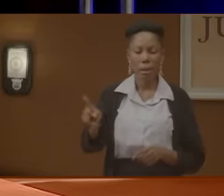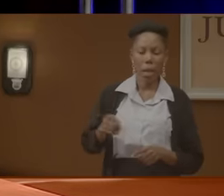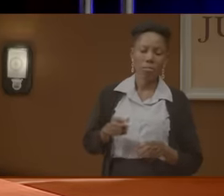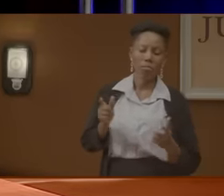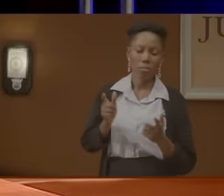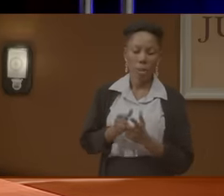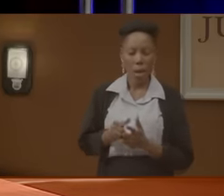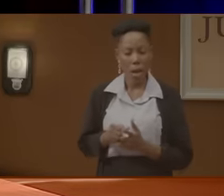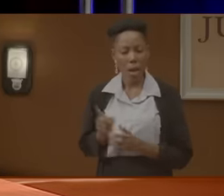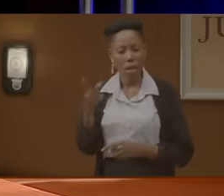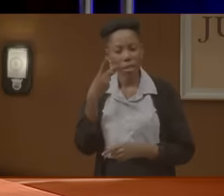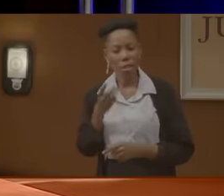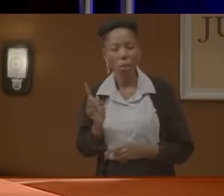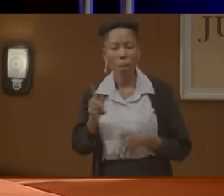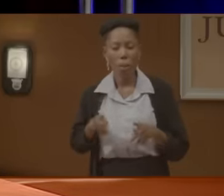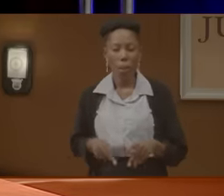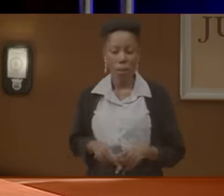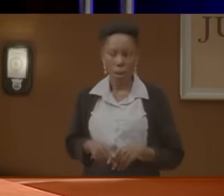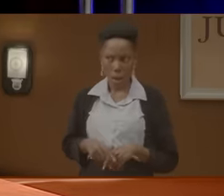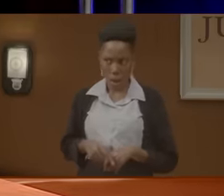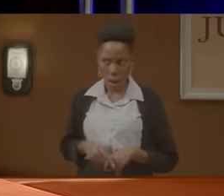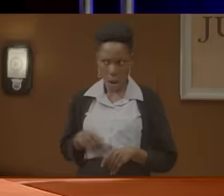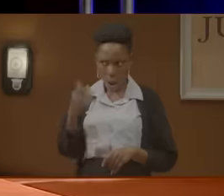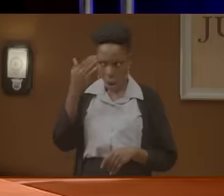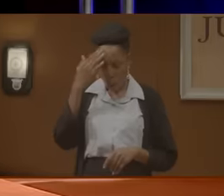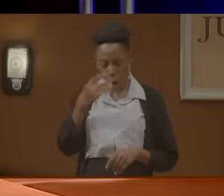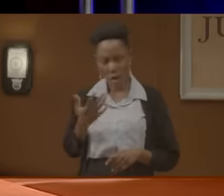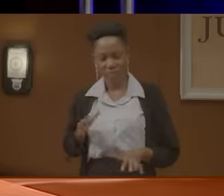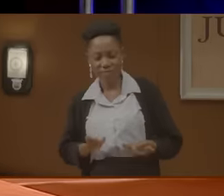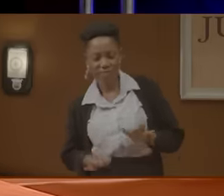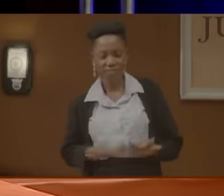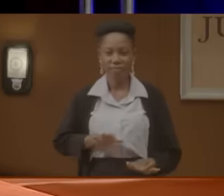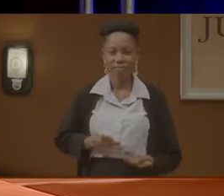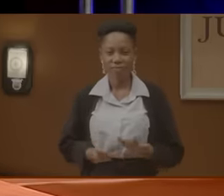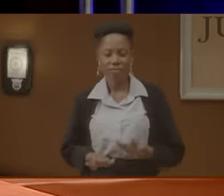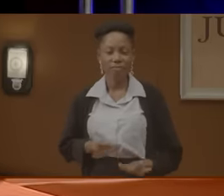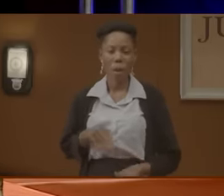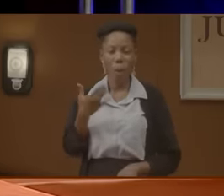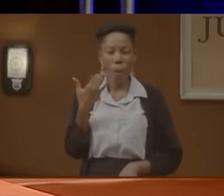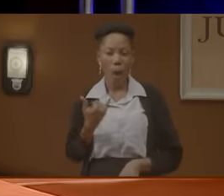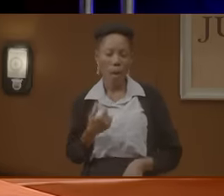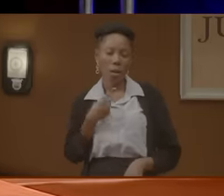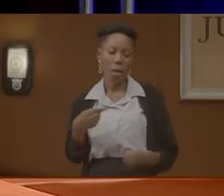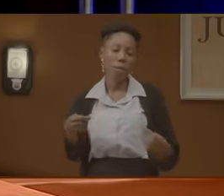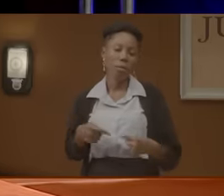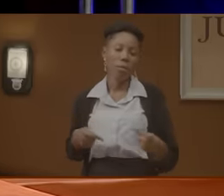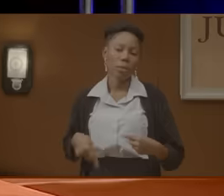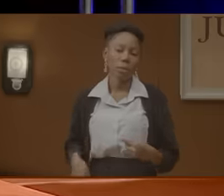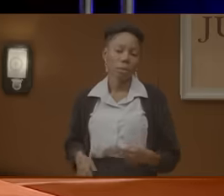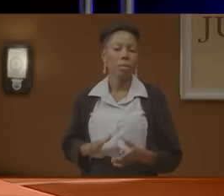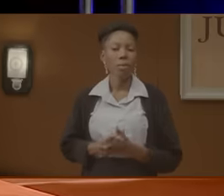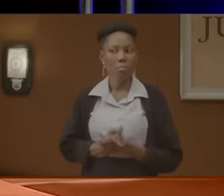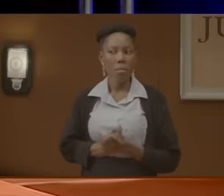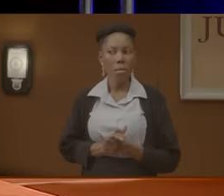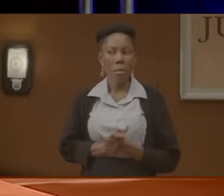customers for road. And I say, why I know Waka Street? I say, na leg, then they pay me. Because in a leg, they